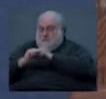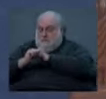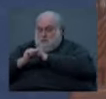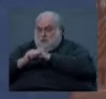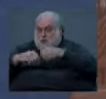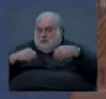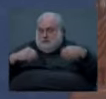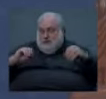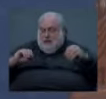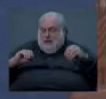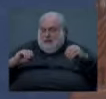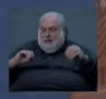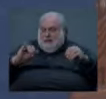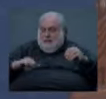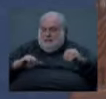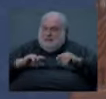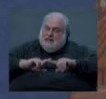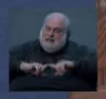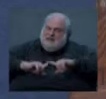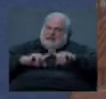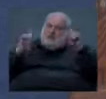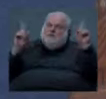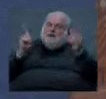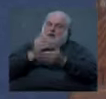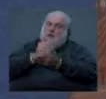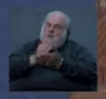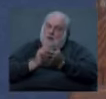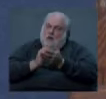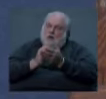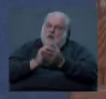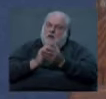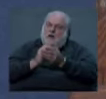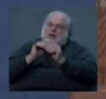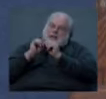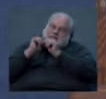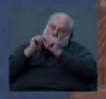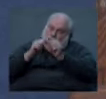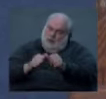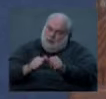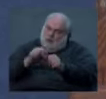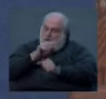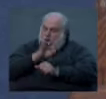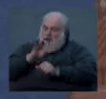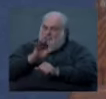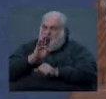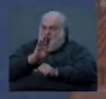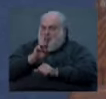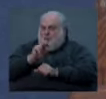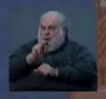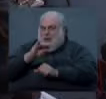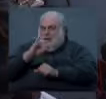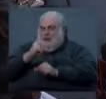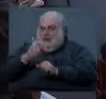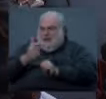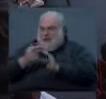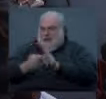your neighborhood, but that is a different aspect, a more of a continuation of a branding program. Have you